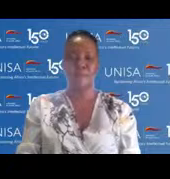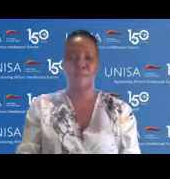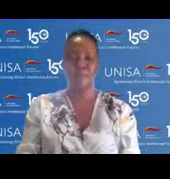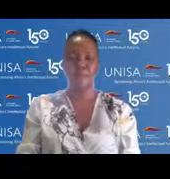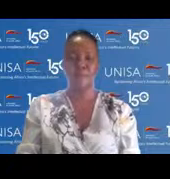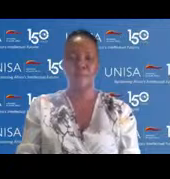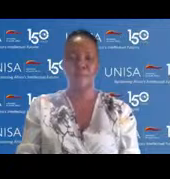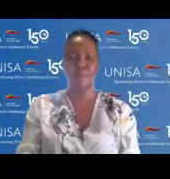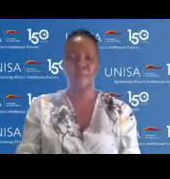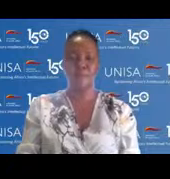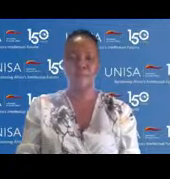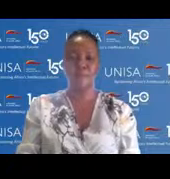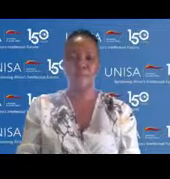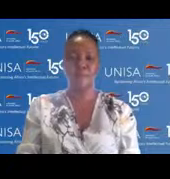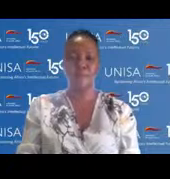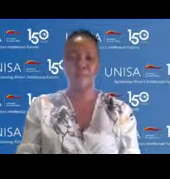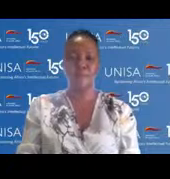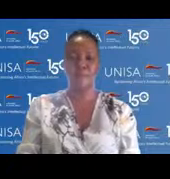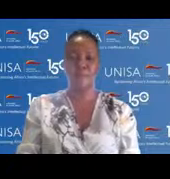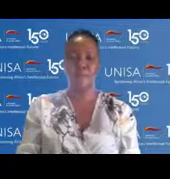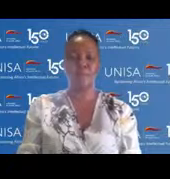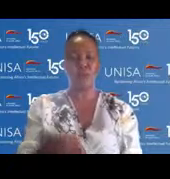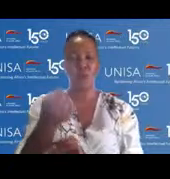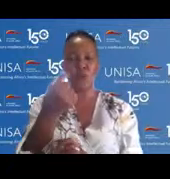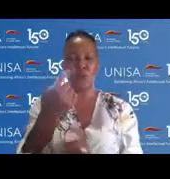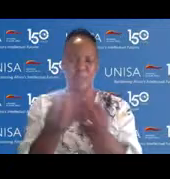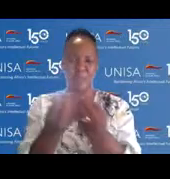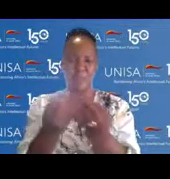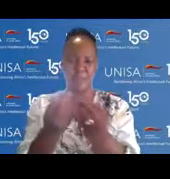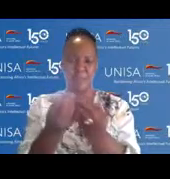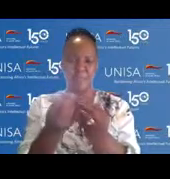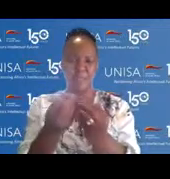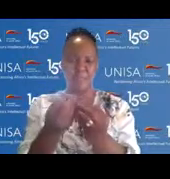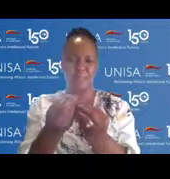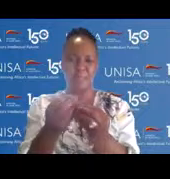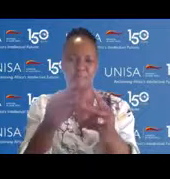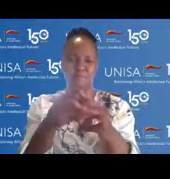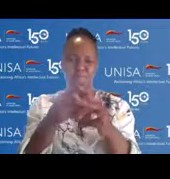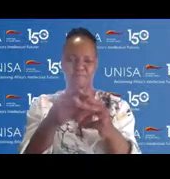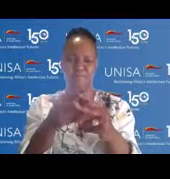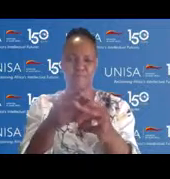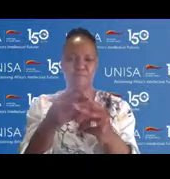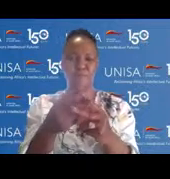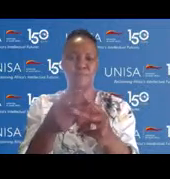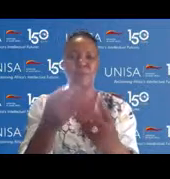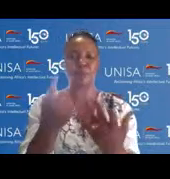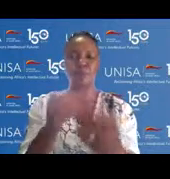Okay, the only tricky thing I'm finding with the service mode is actually getting out of it.